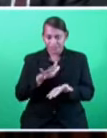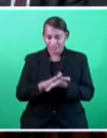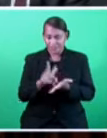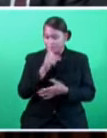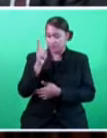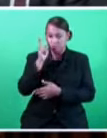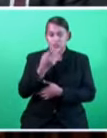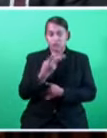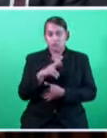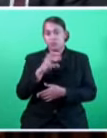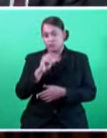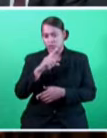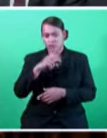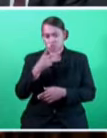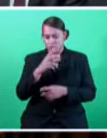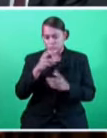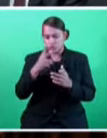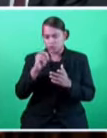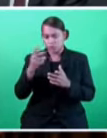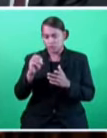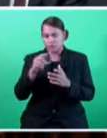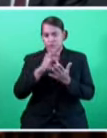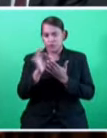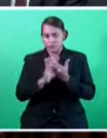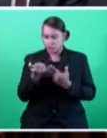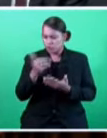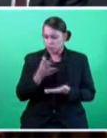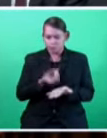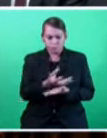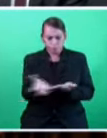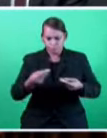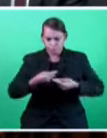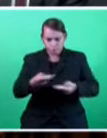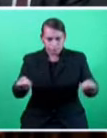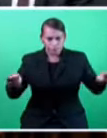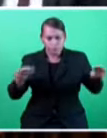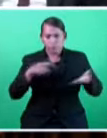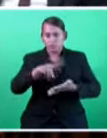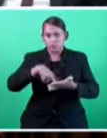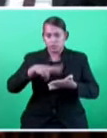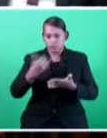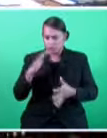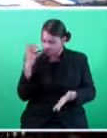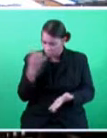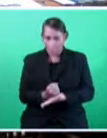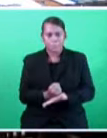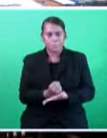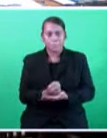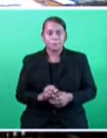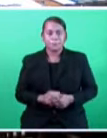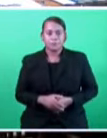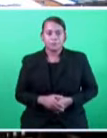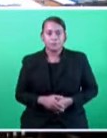20th February 2020, as previously circulated, be taken as read and be confirmed. They